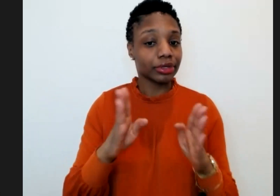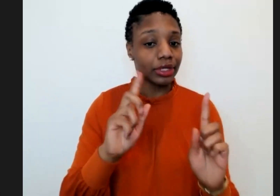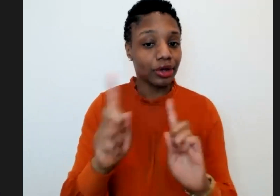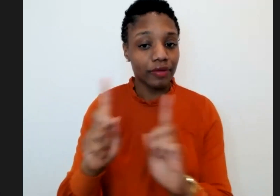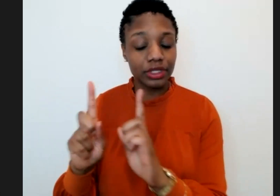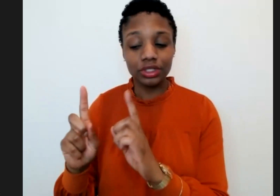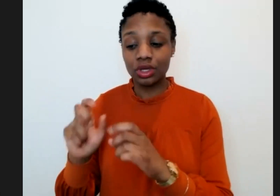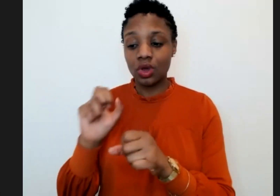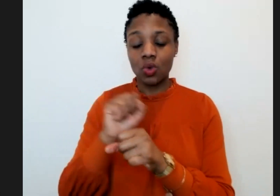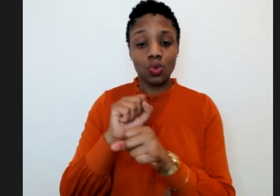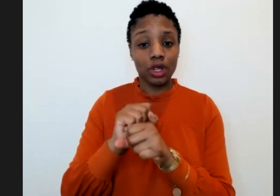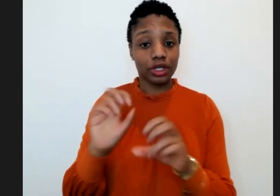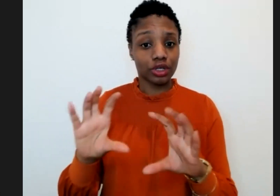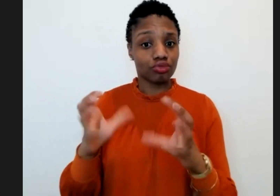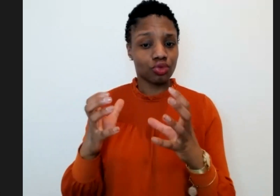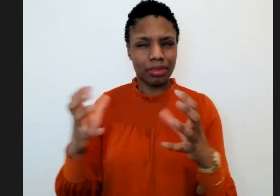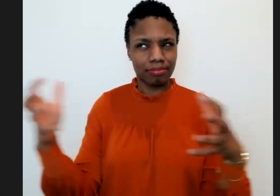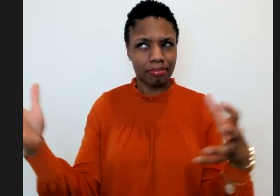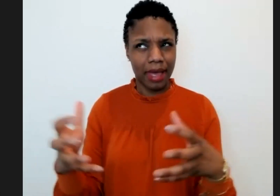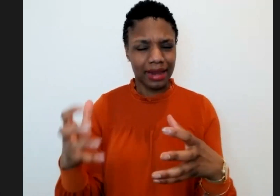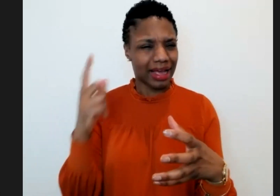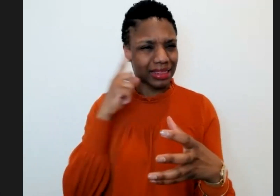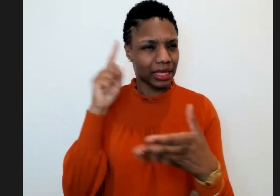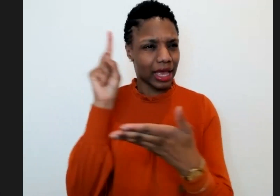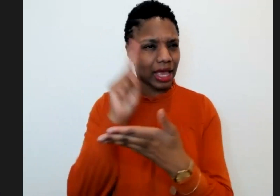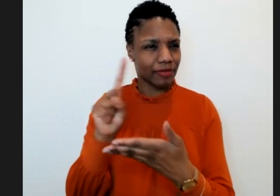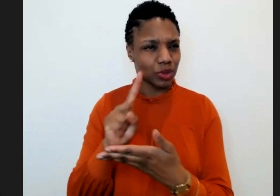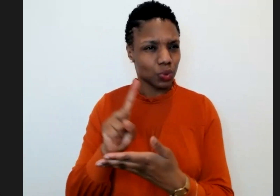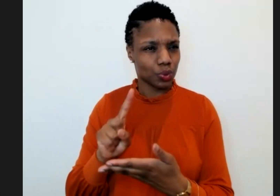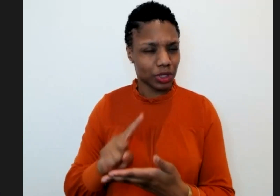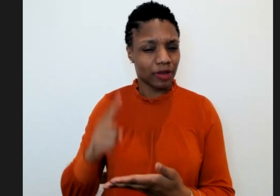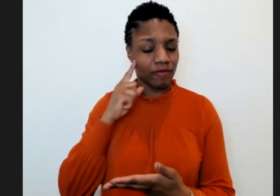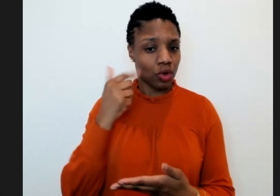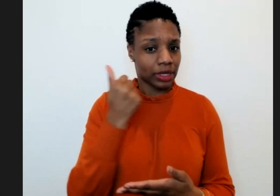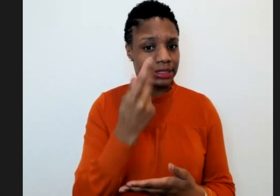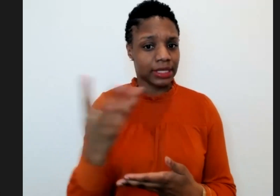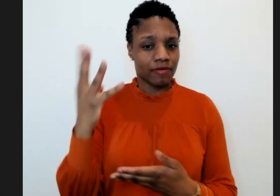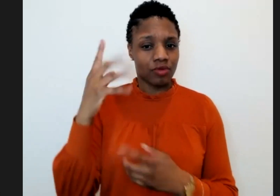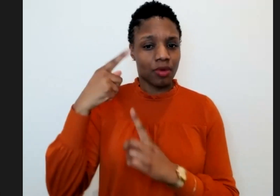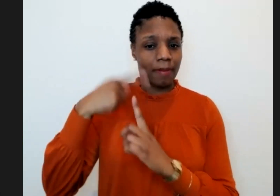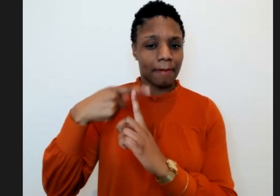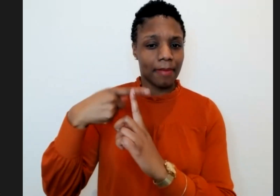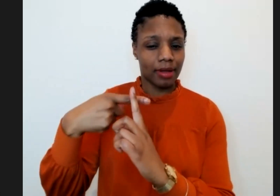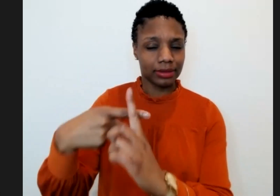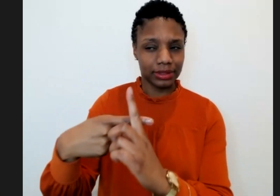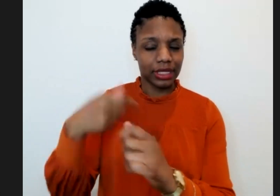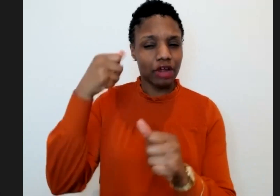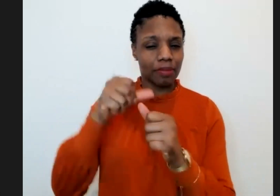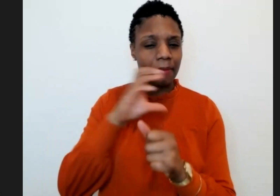that met, I think, weekly for many months. And I know Commissioner